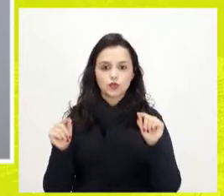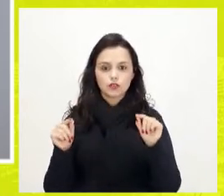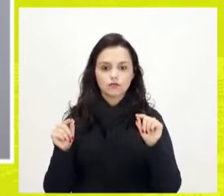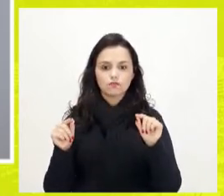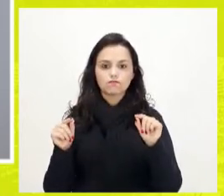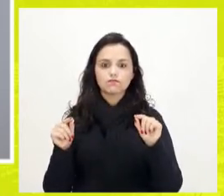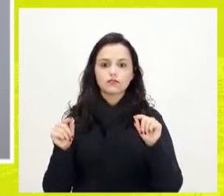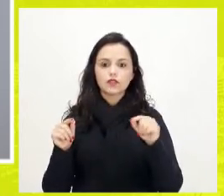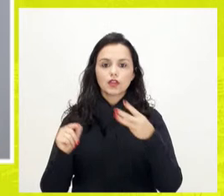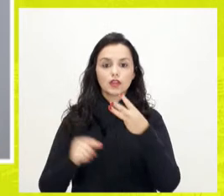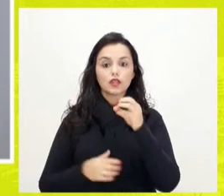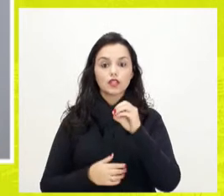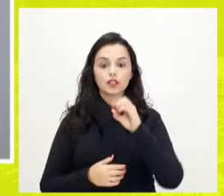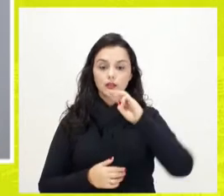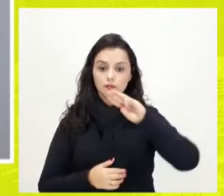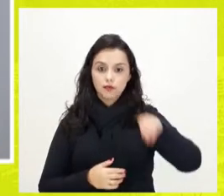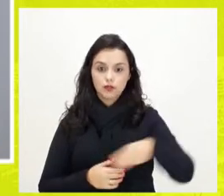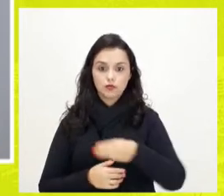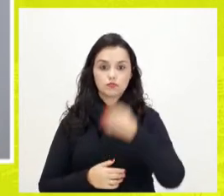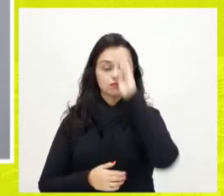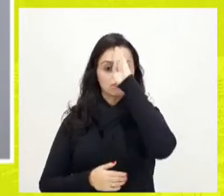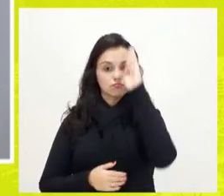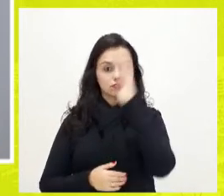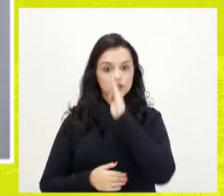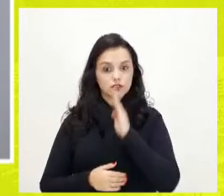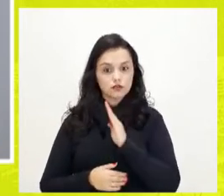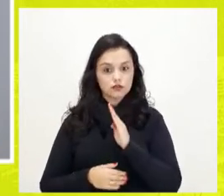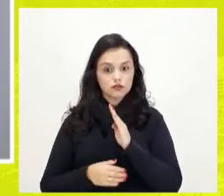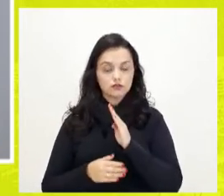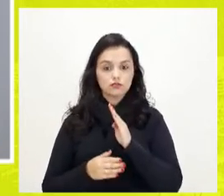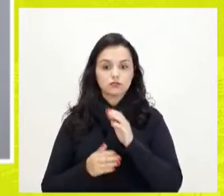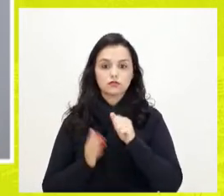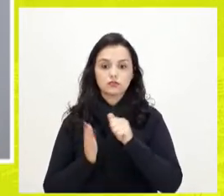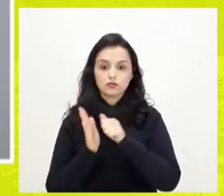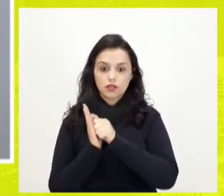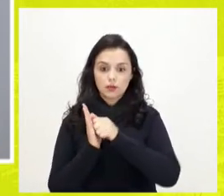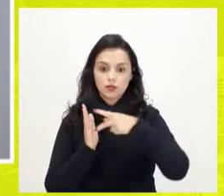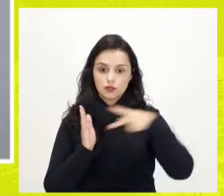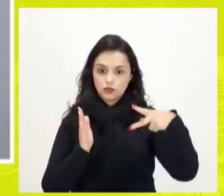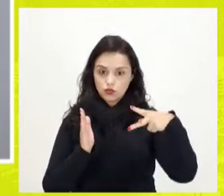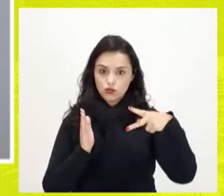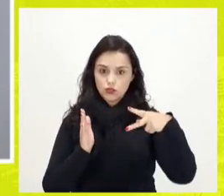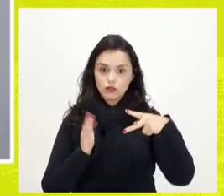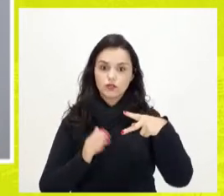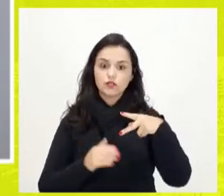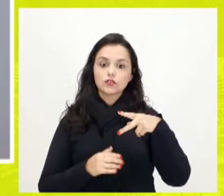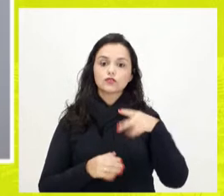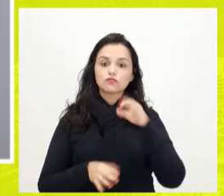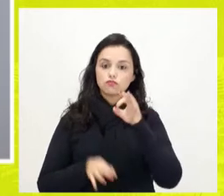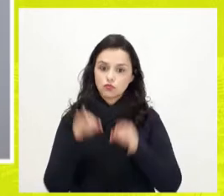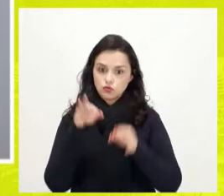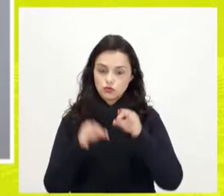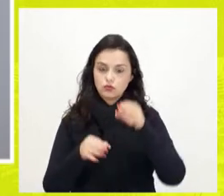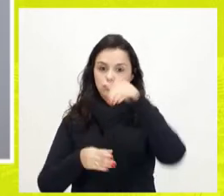developed a very big network with more than 30 million brazilians connected